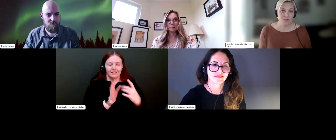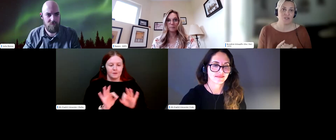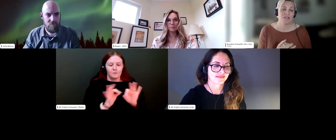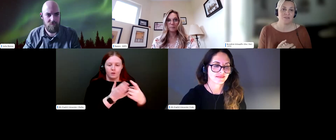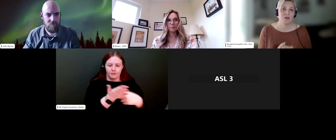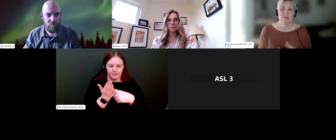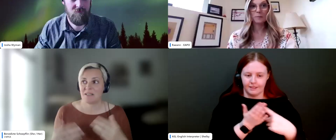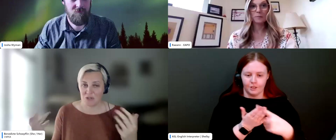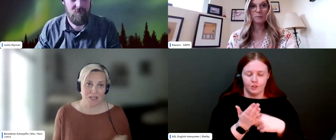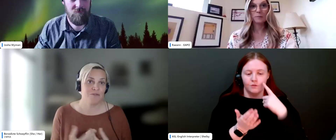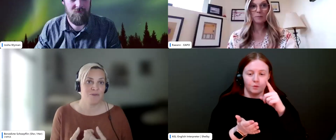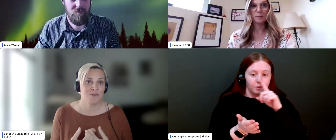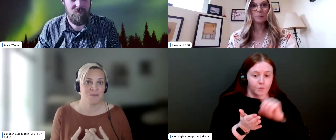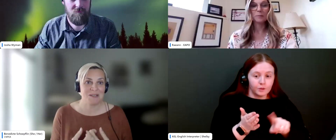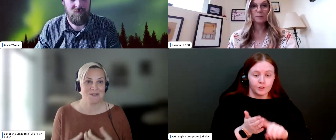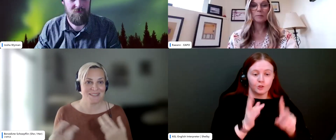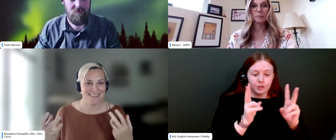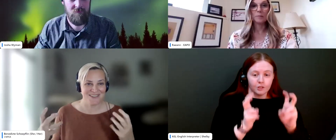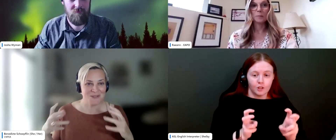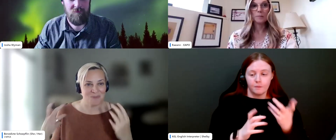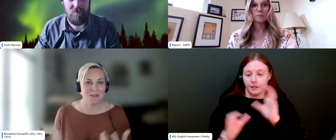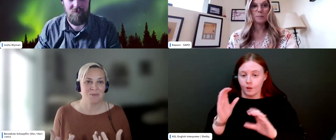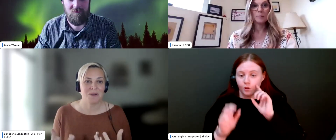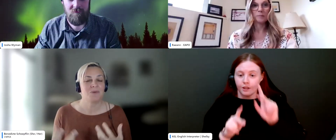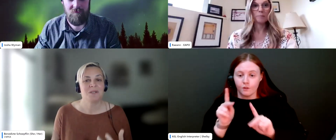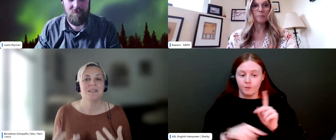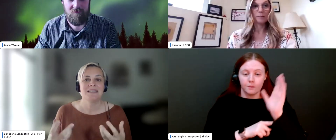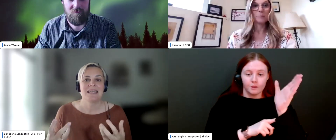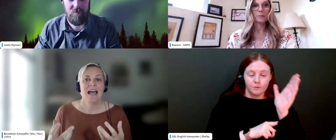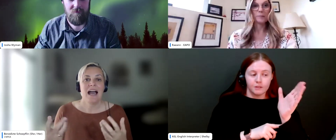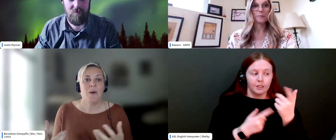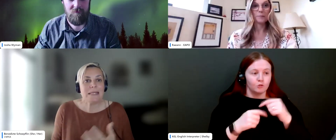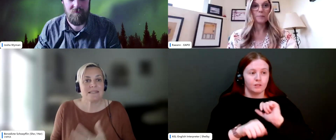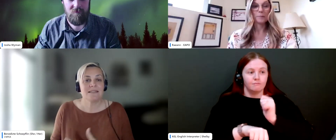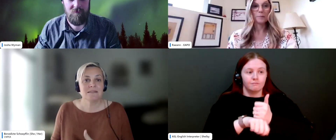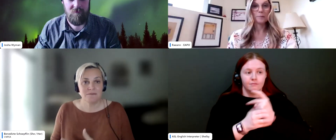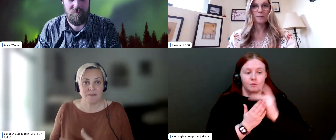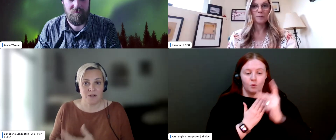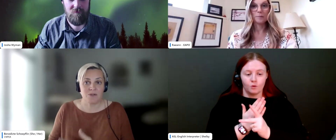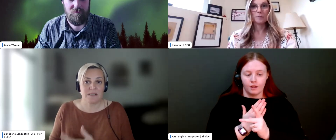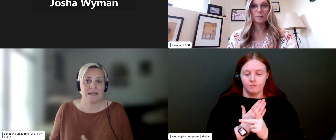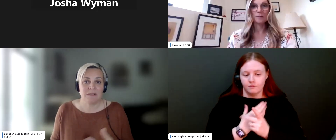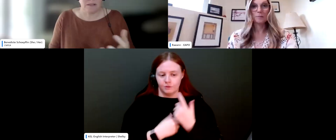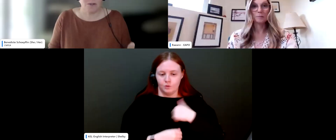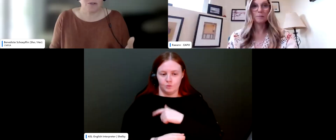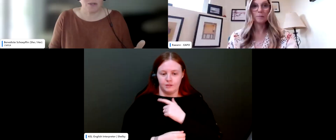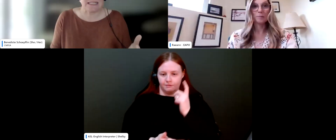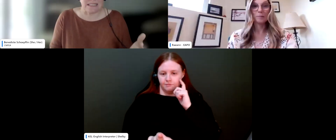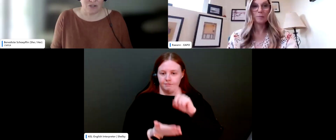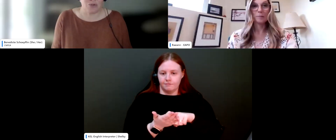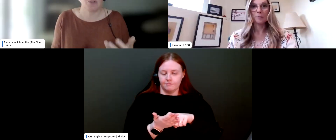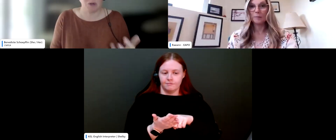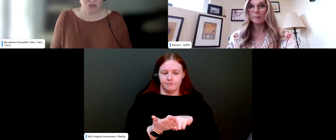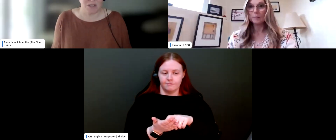were researching the topic and looking for speakers and trying to build the program, we realized how it is still a very under-examined and